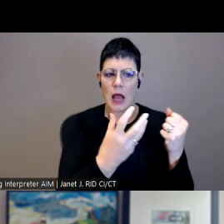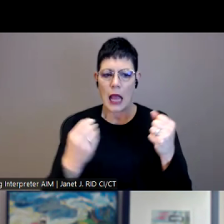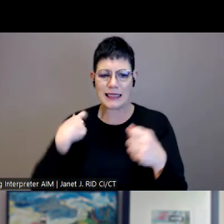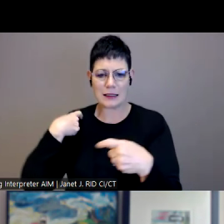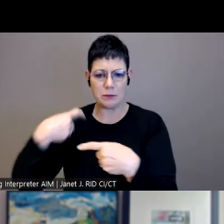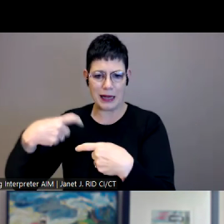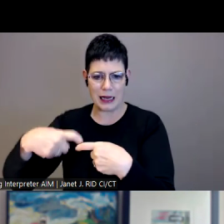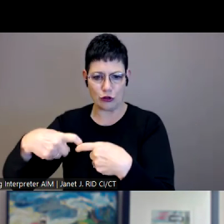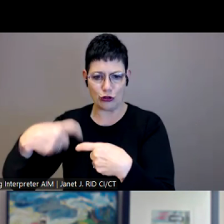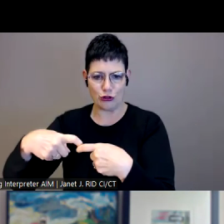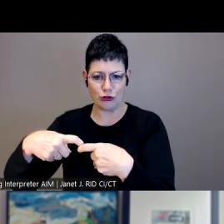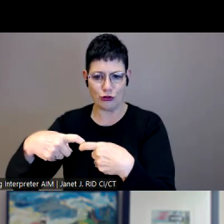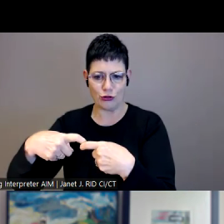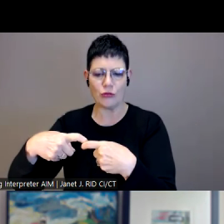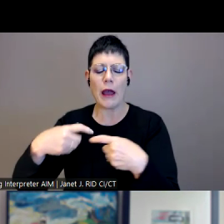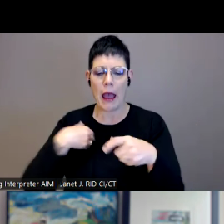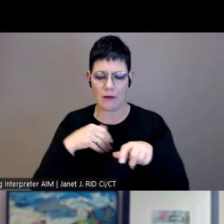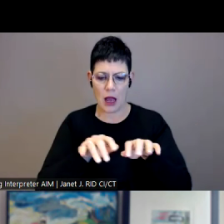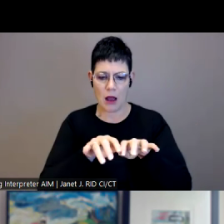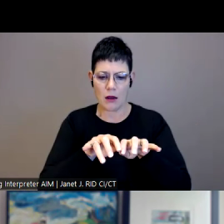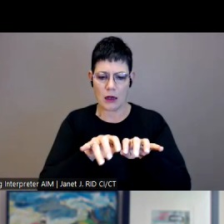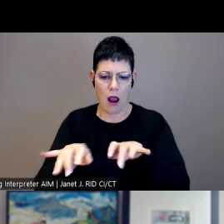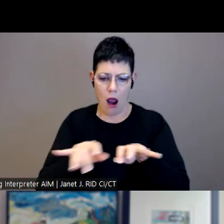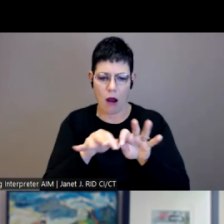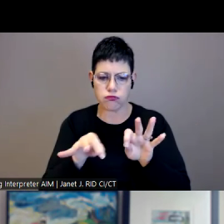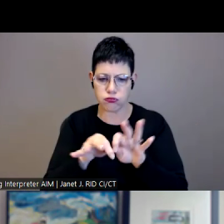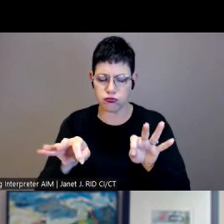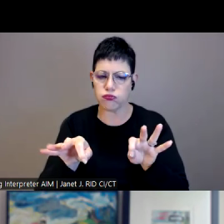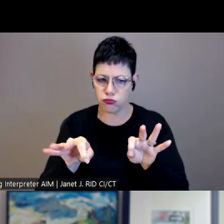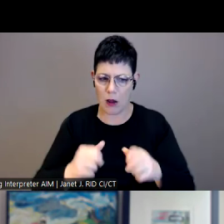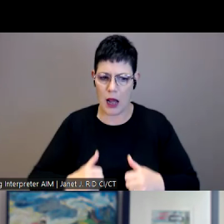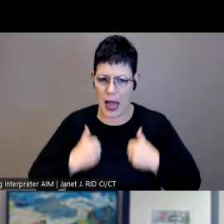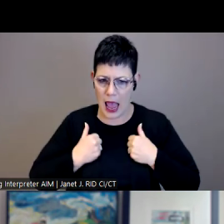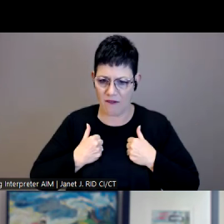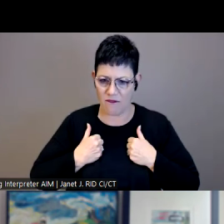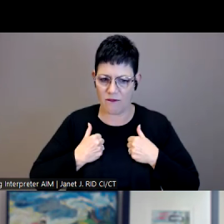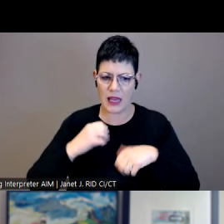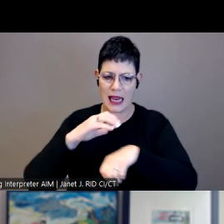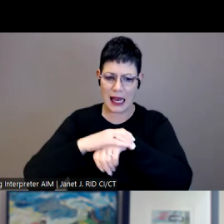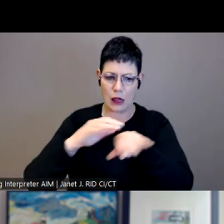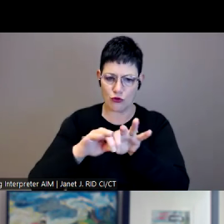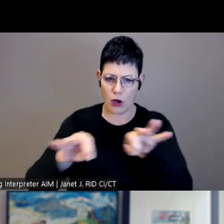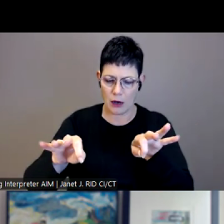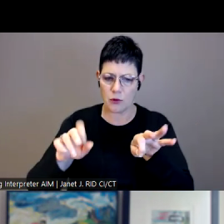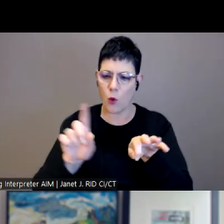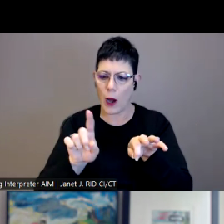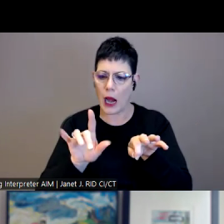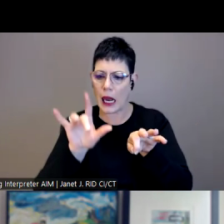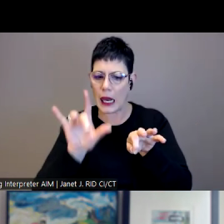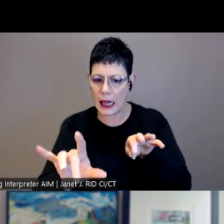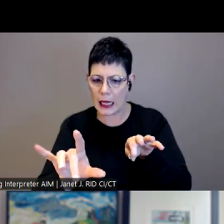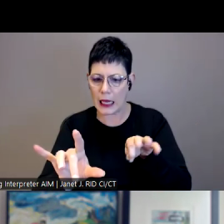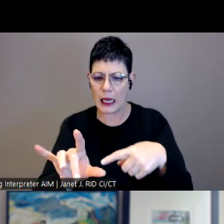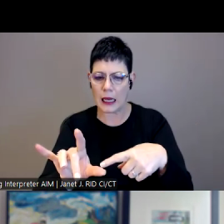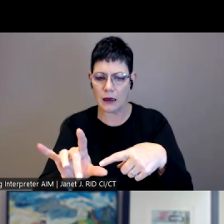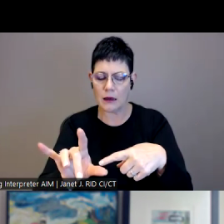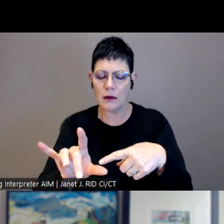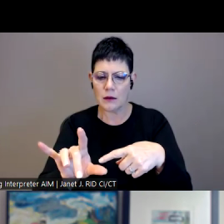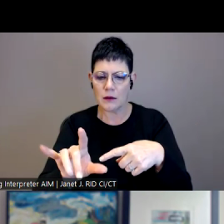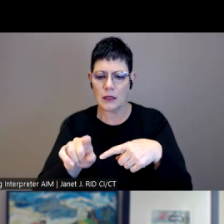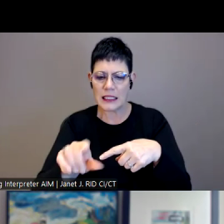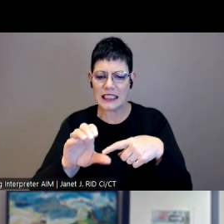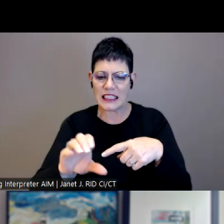Spanish, and we are providing CART transcription. Live English captions can be accessed by clicking the